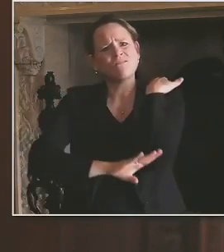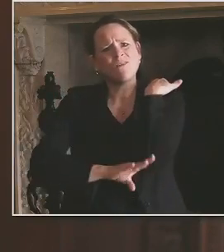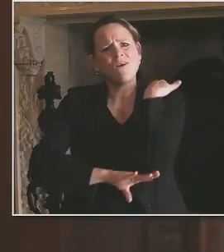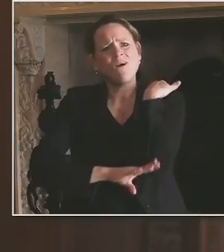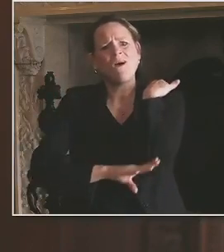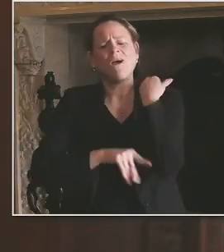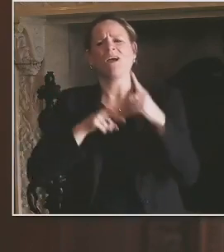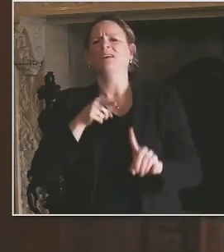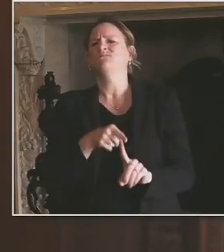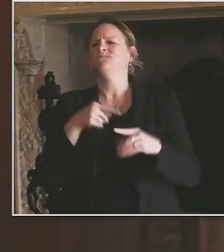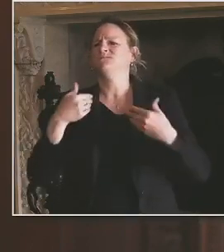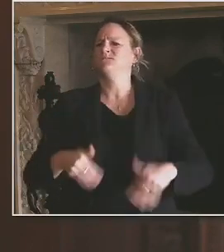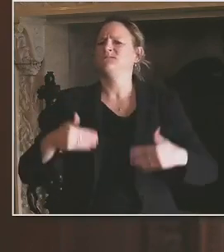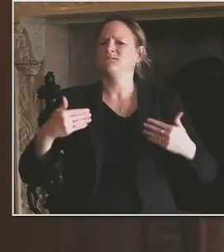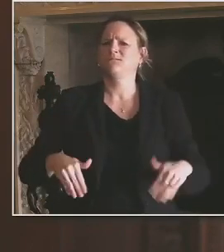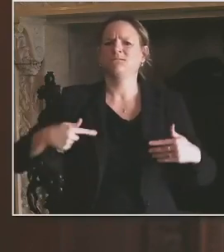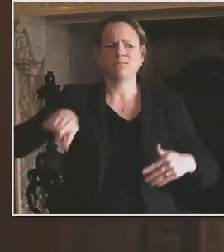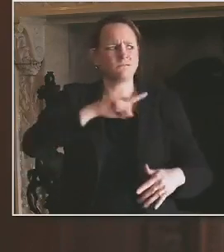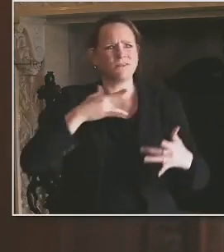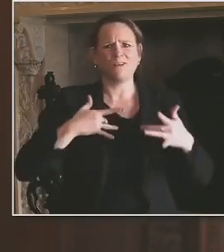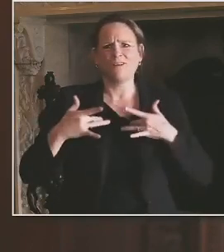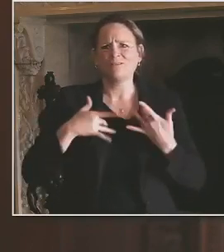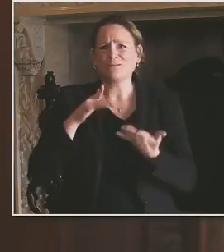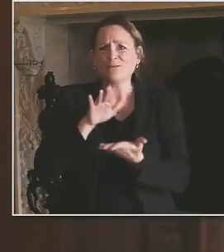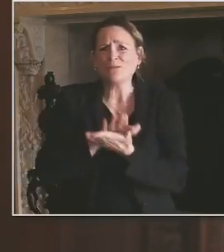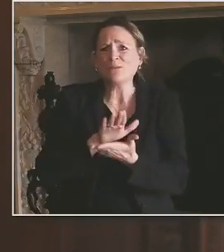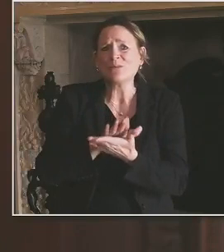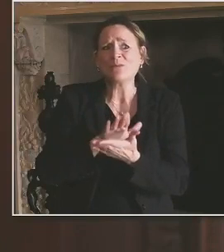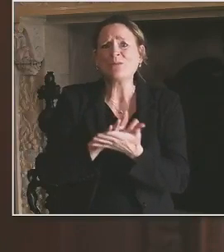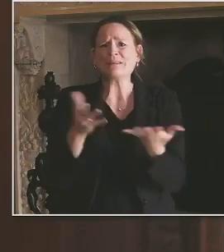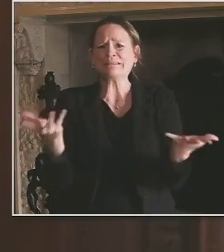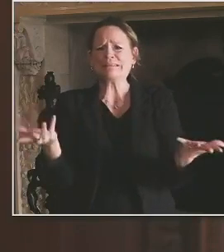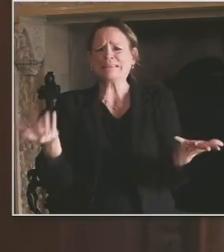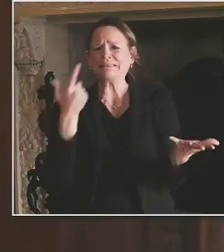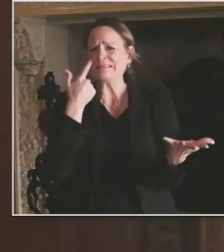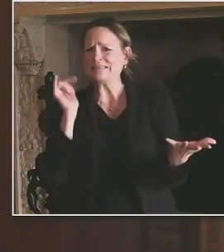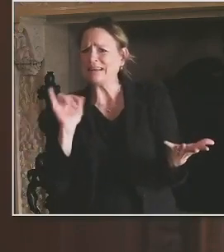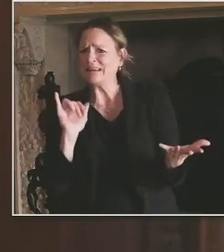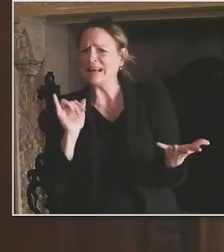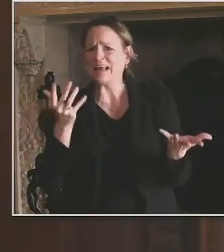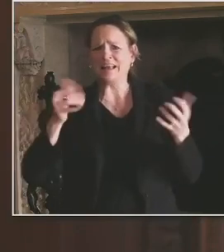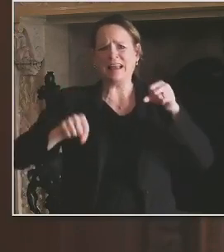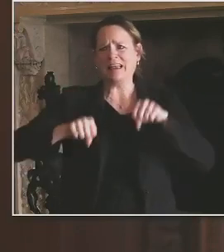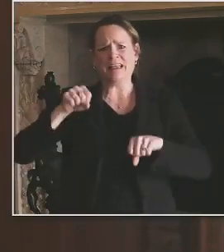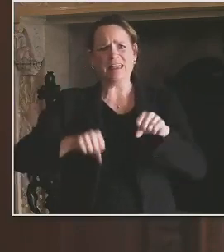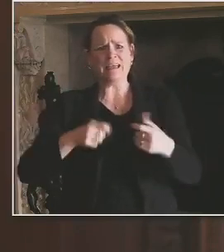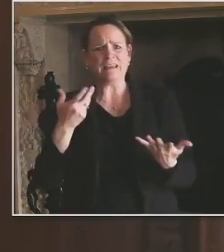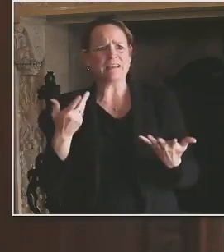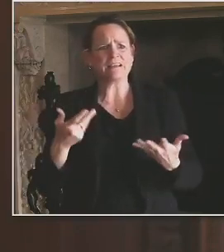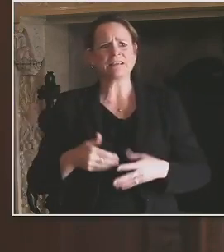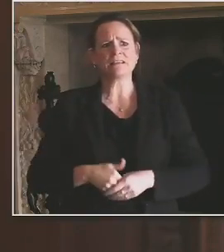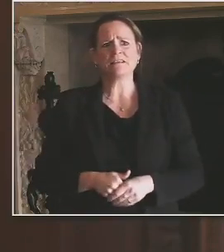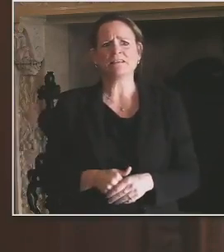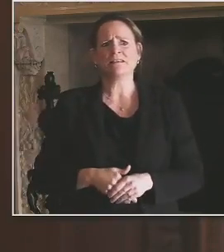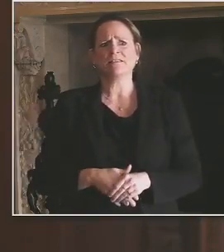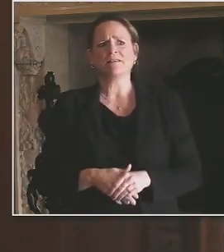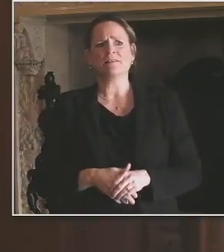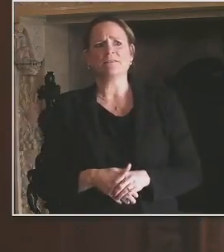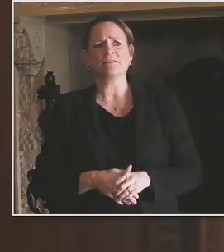about what school is going to look like for our kids and educators, whether or not we're going to get to watch the Badgers play, and how